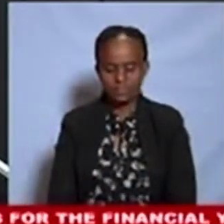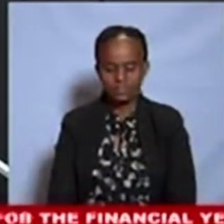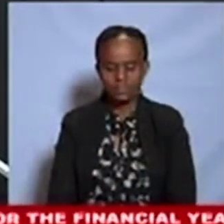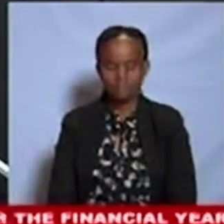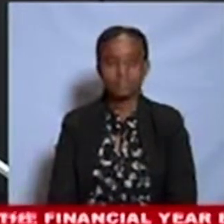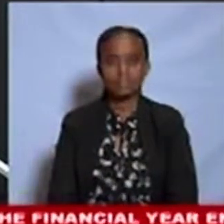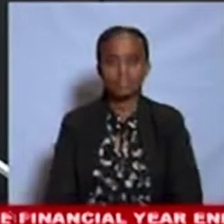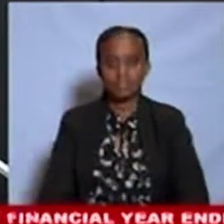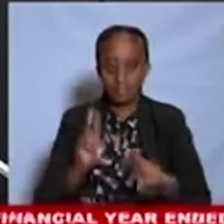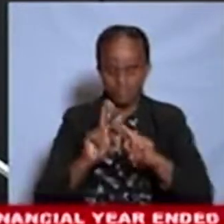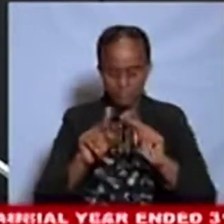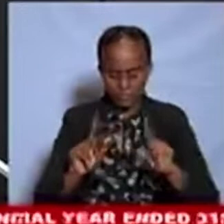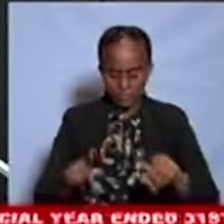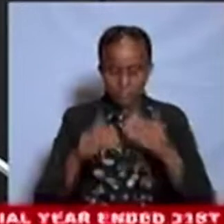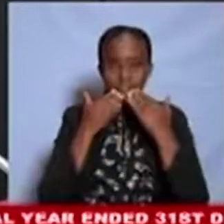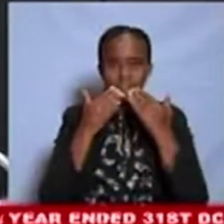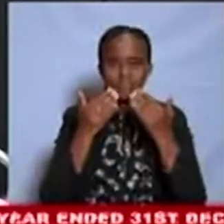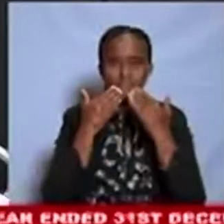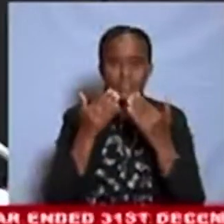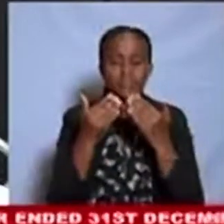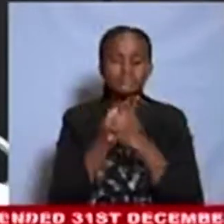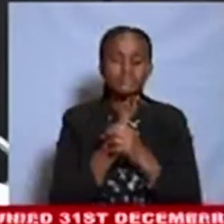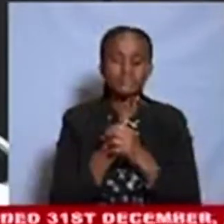Thank you, Chair.